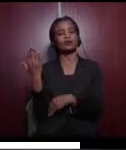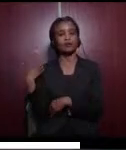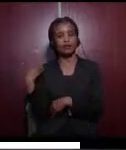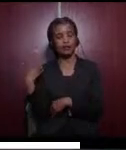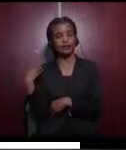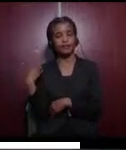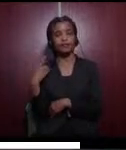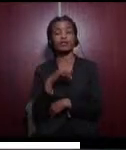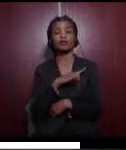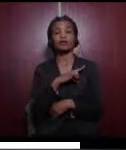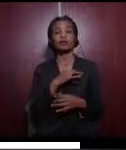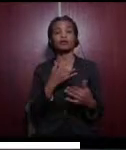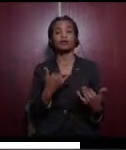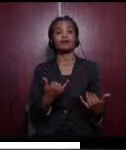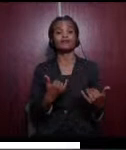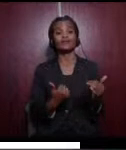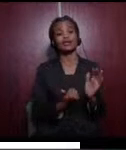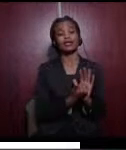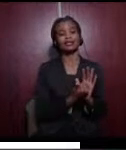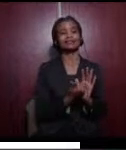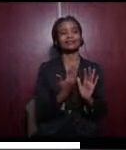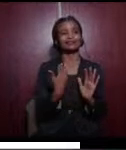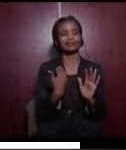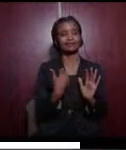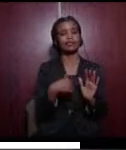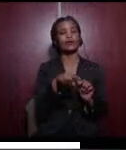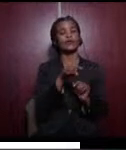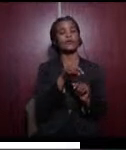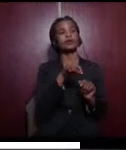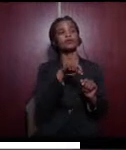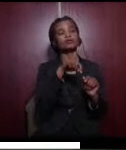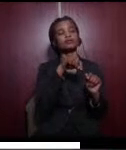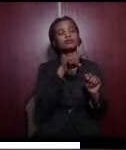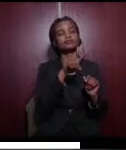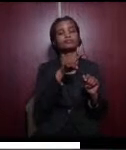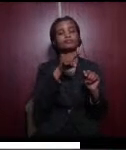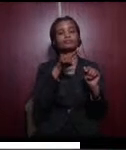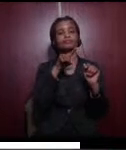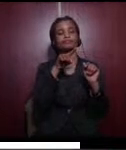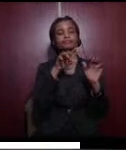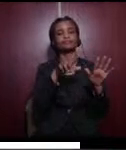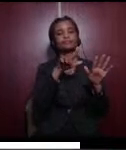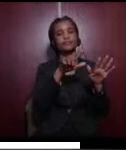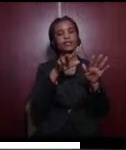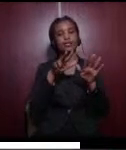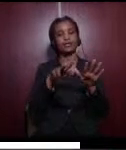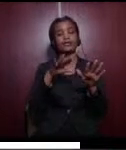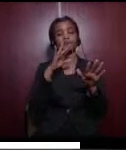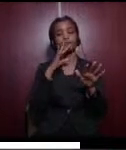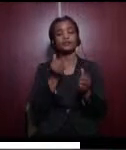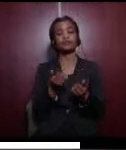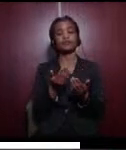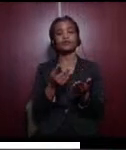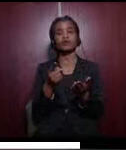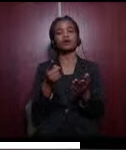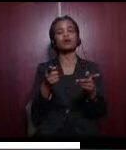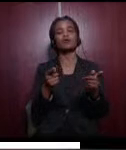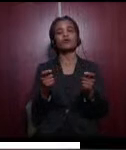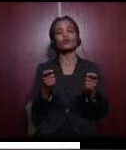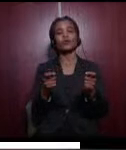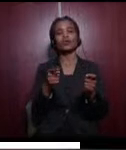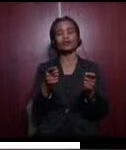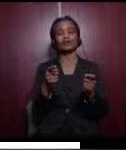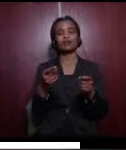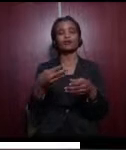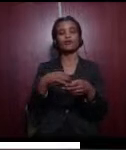the Fundraising Act promulgated in 1978 to provide for control over collections of contributions from the public and to